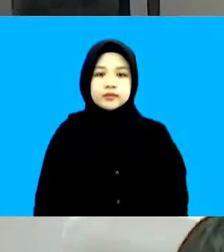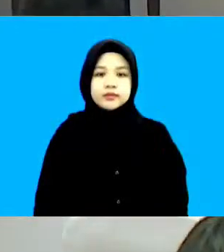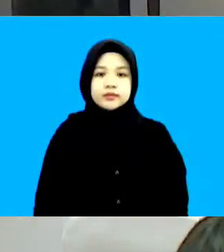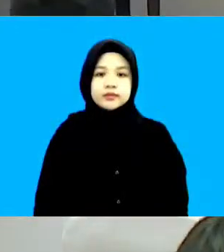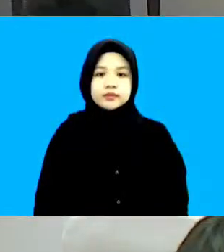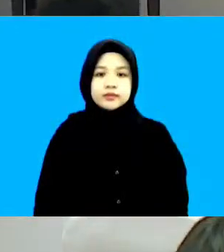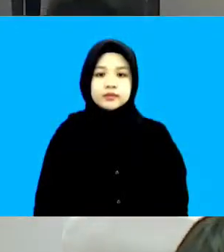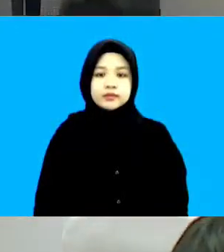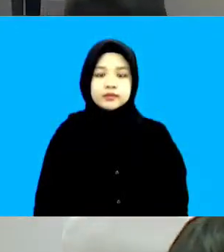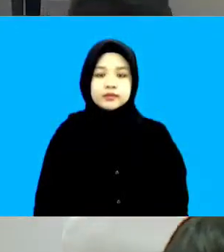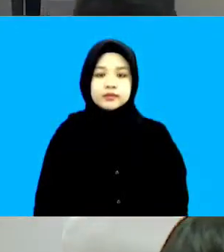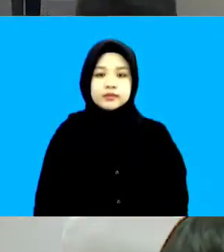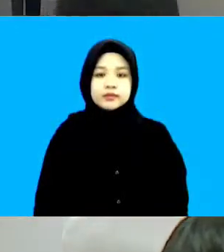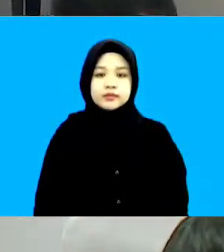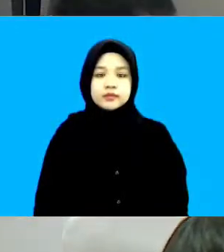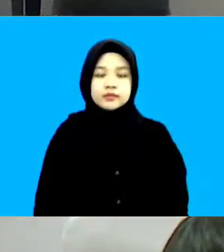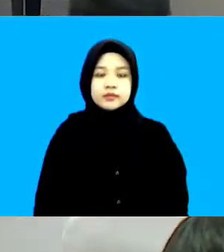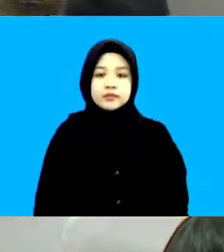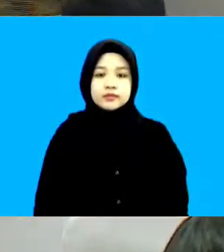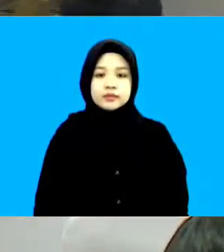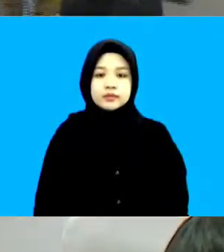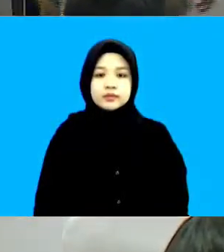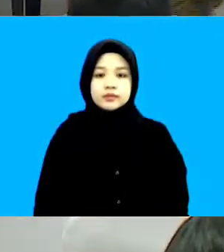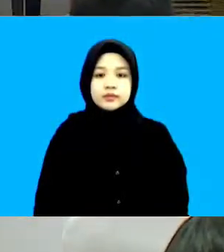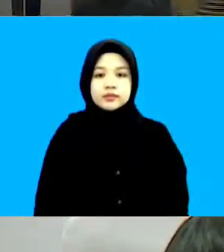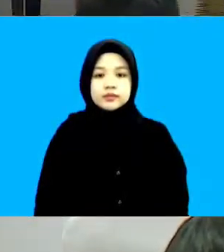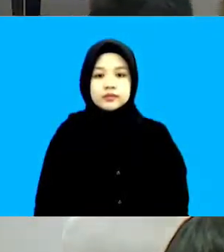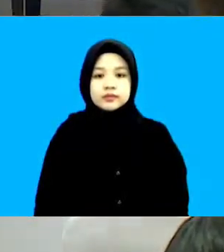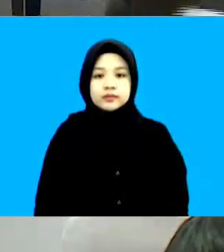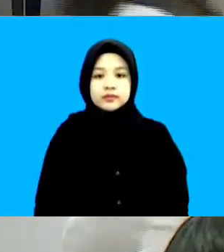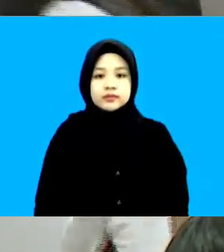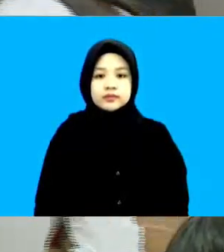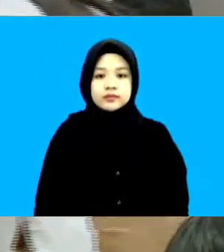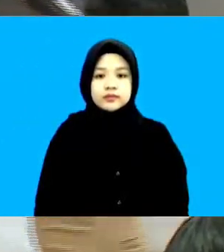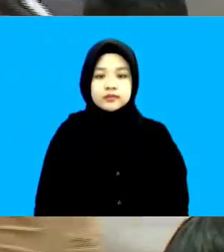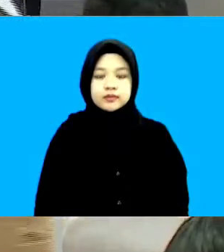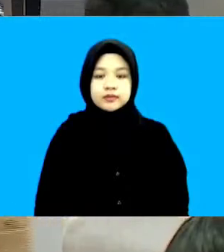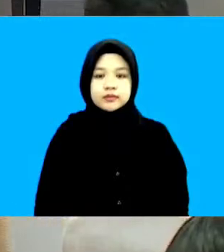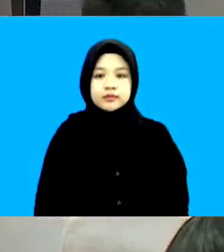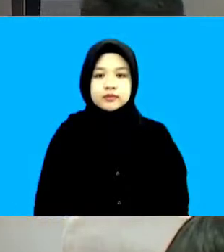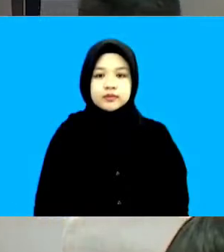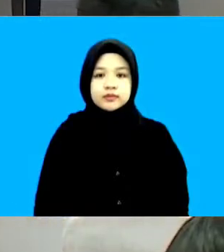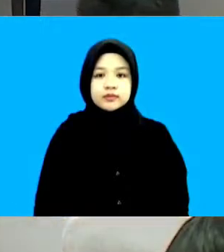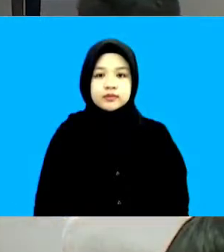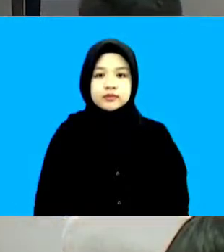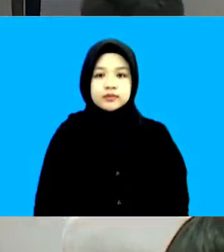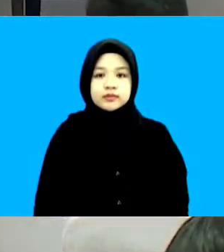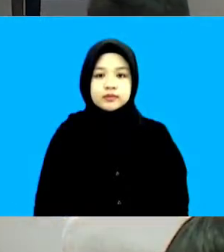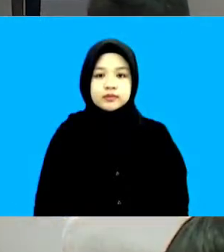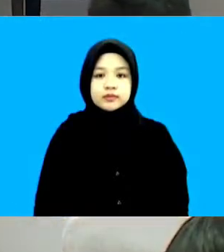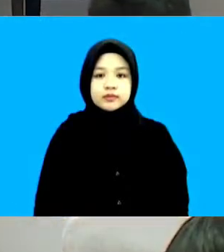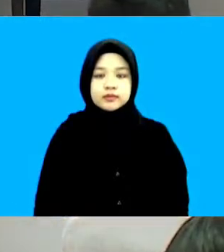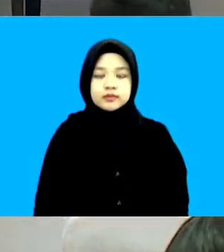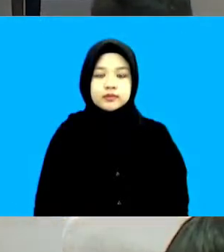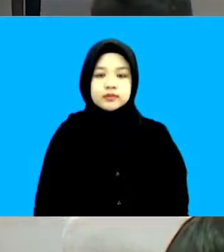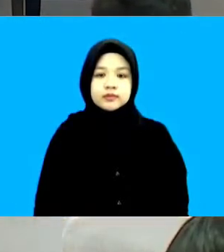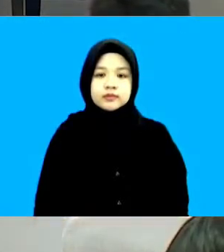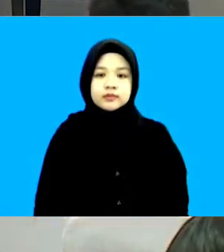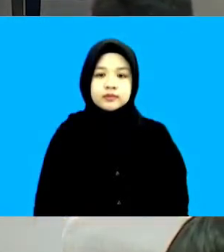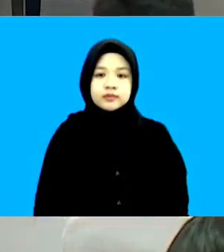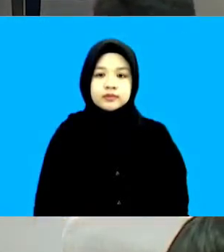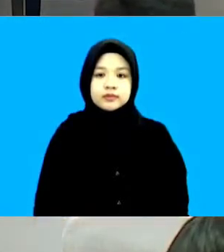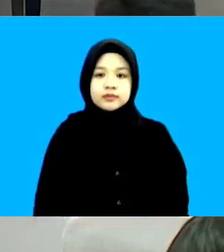you. Professor James Foster is the professor from George Washington University. He